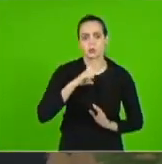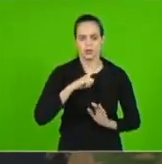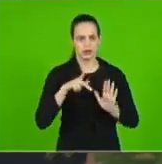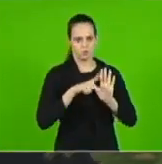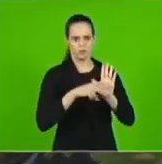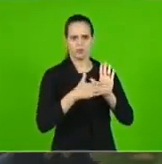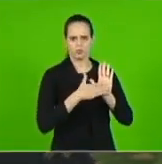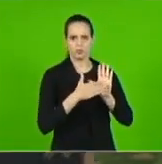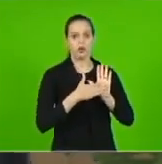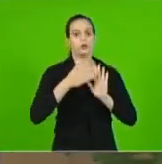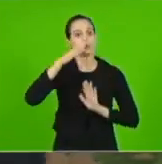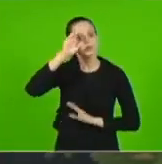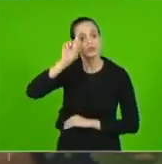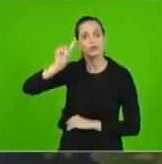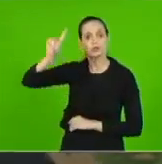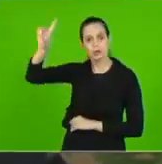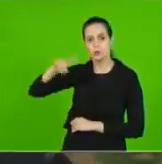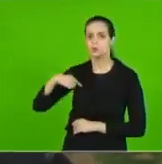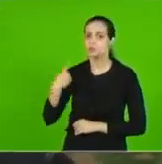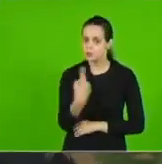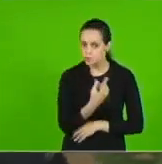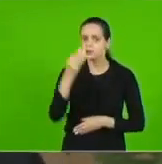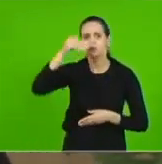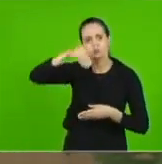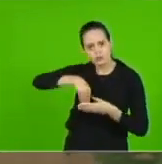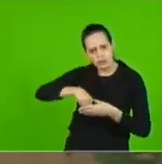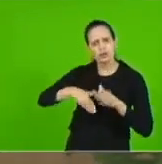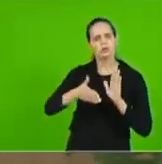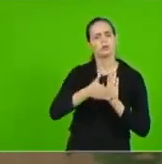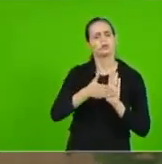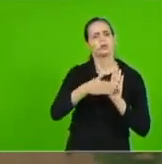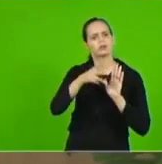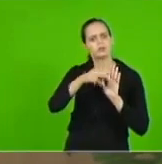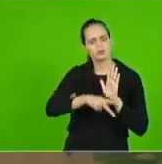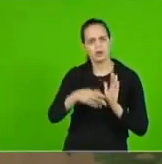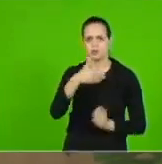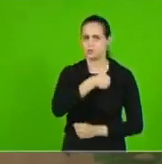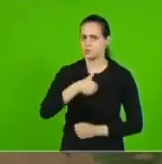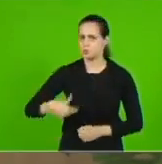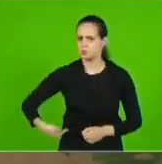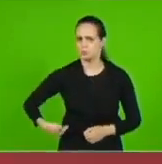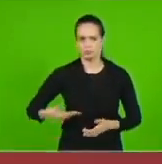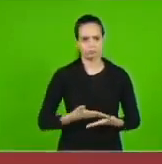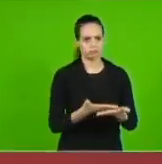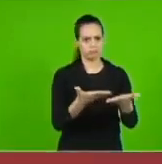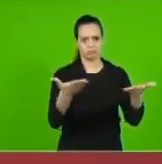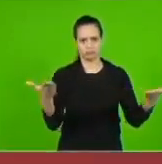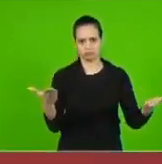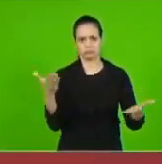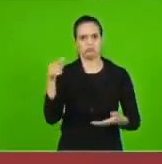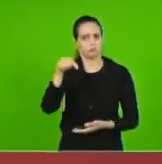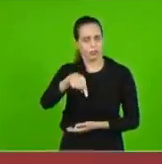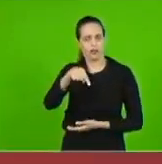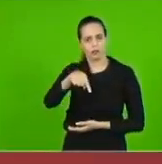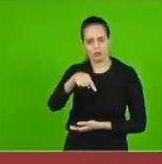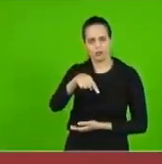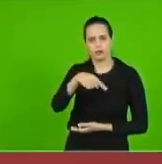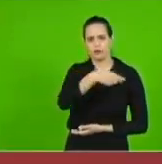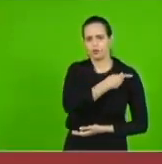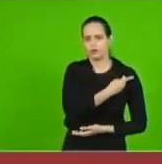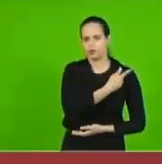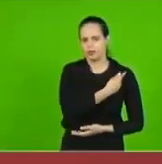project. There is a plan from God, and we are inside of this project. There's no other way. The governments are out there. Our governor is